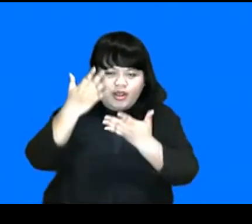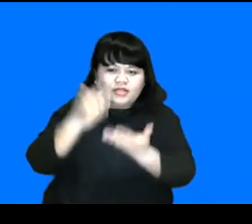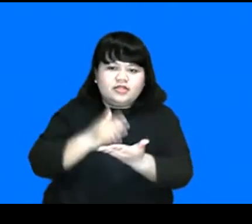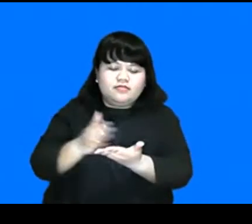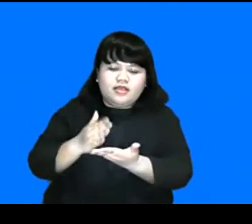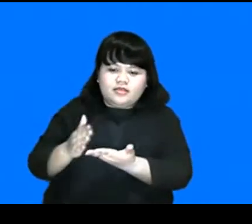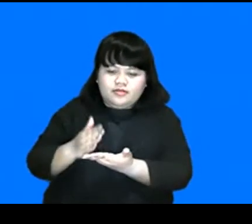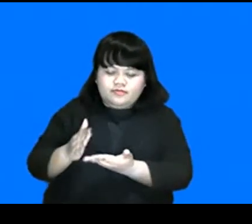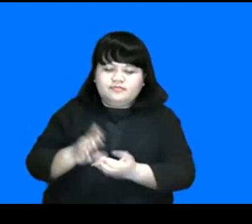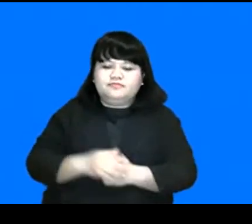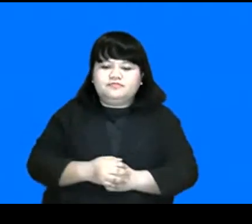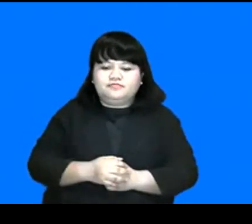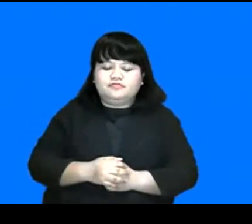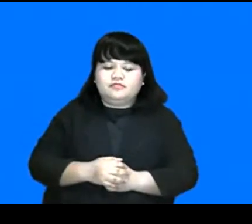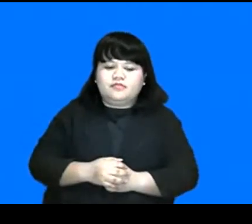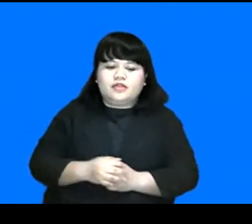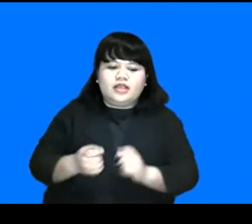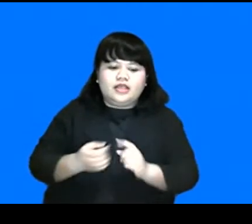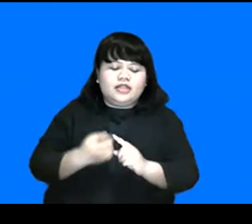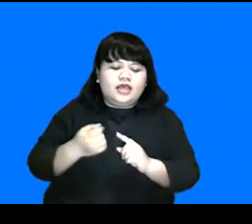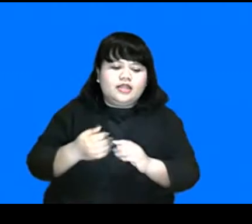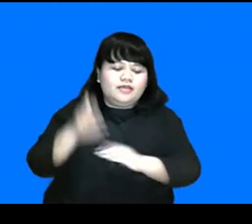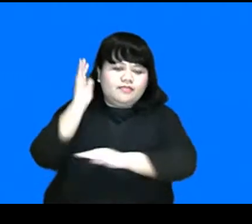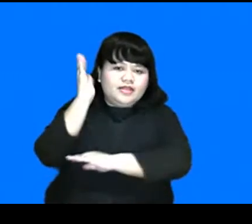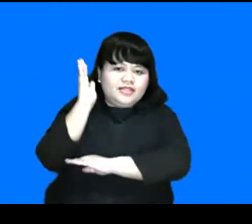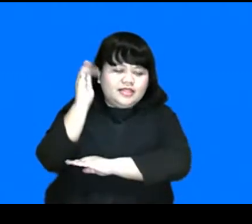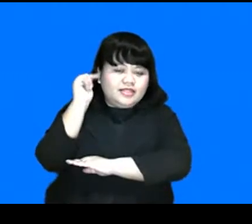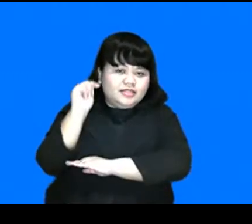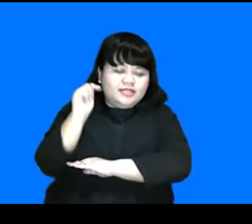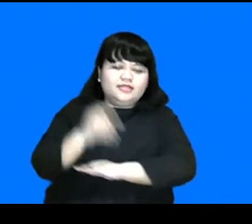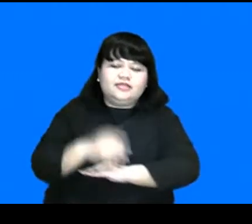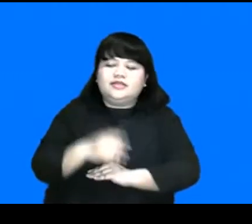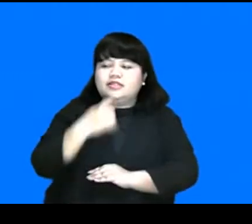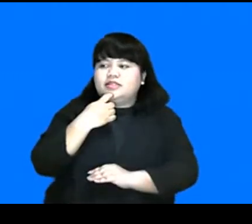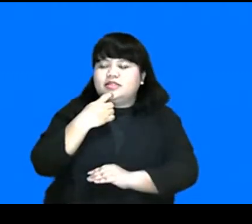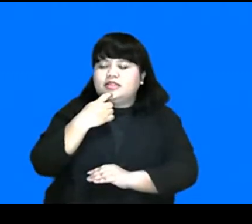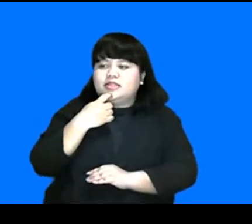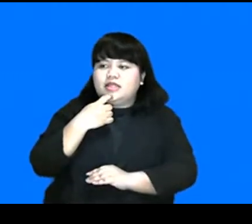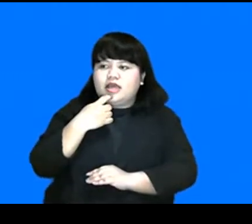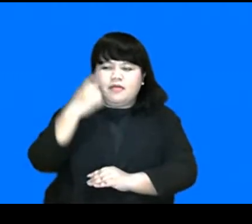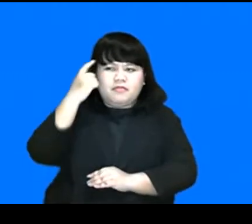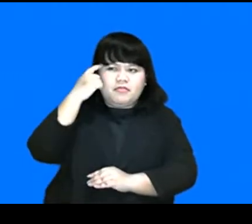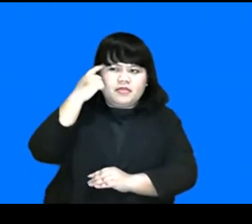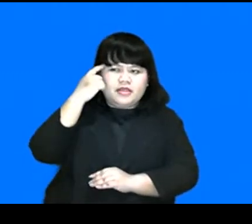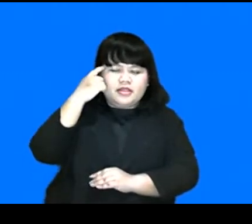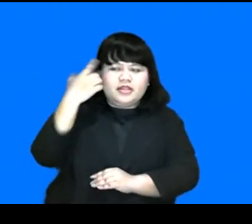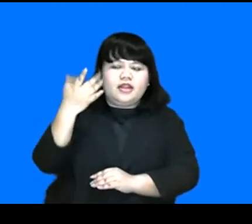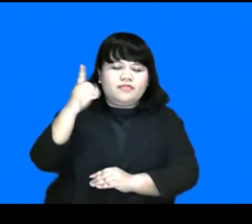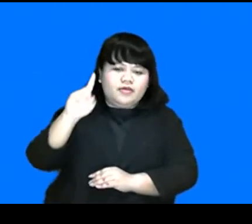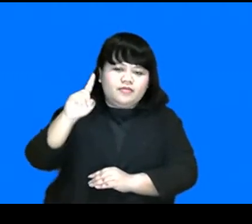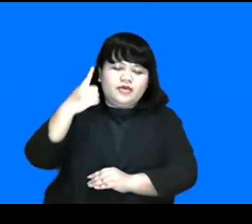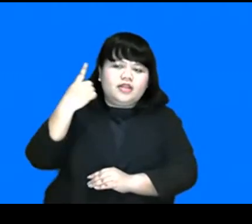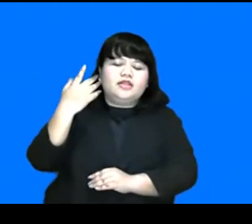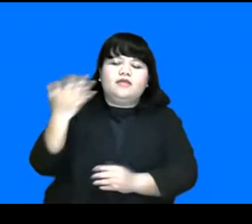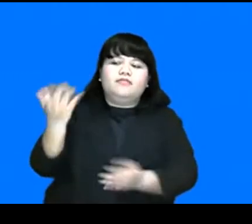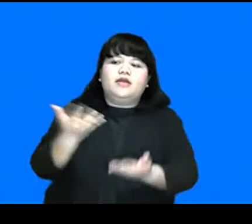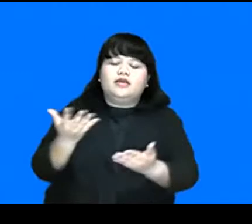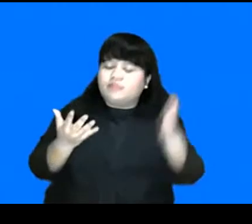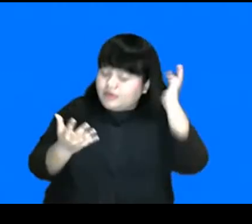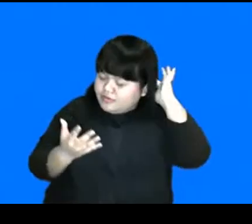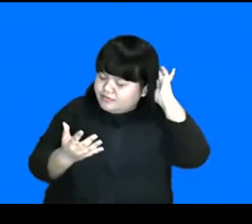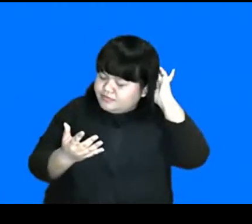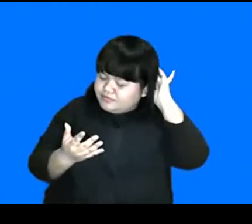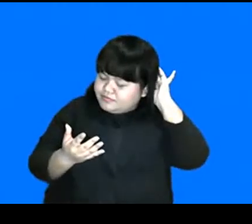that besides the government's opinions, majority favoring the wealth tax ideas, also the billionaires